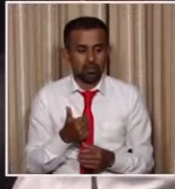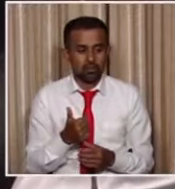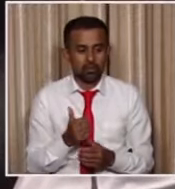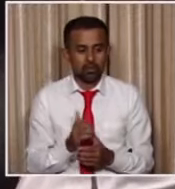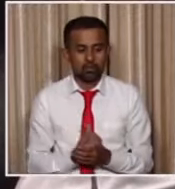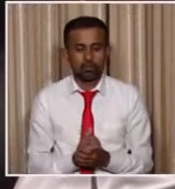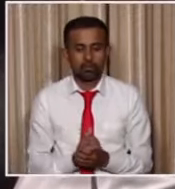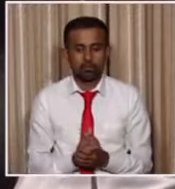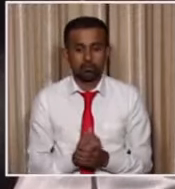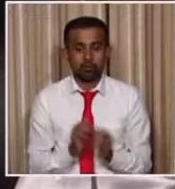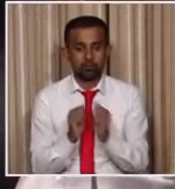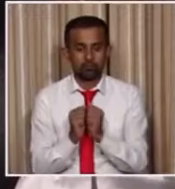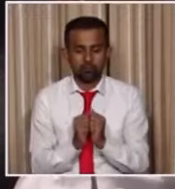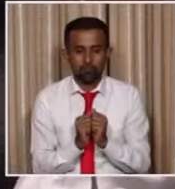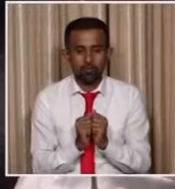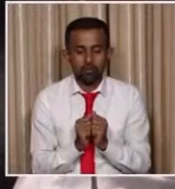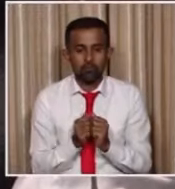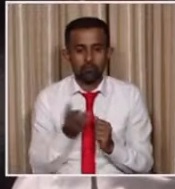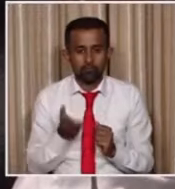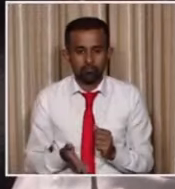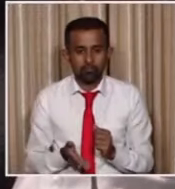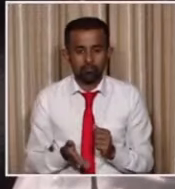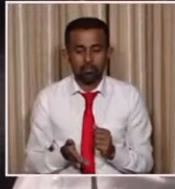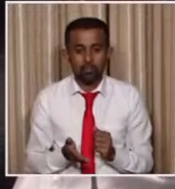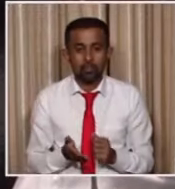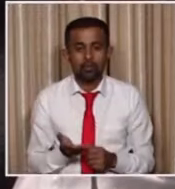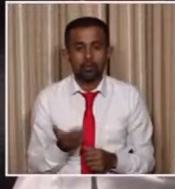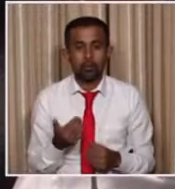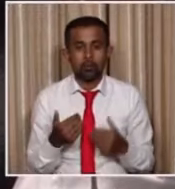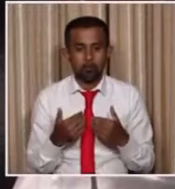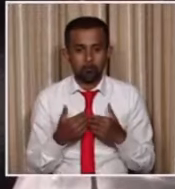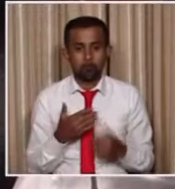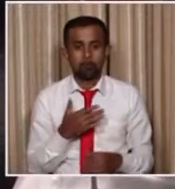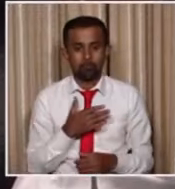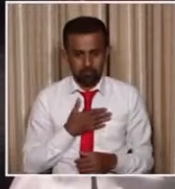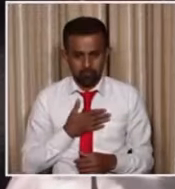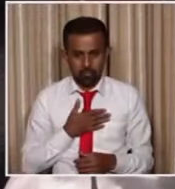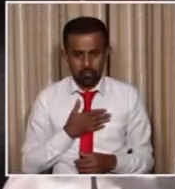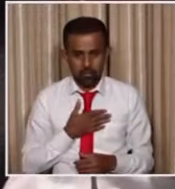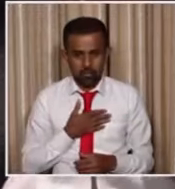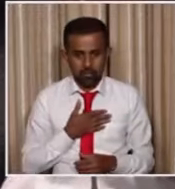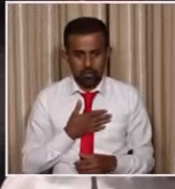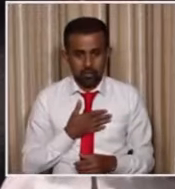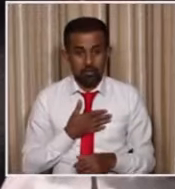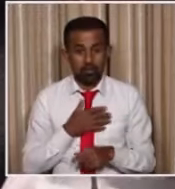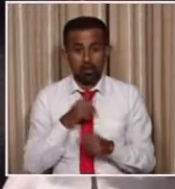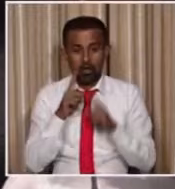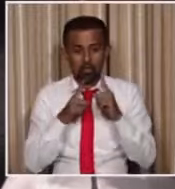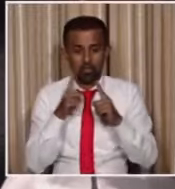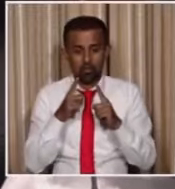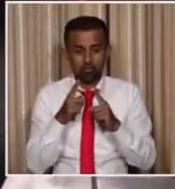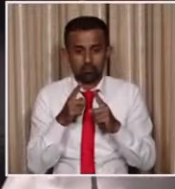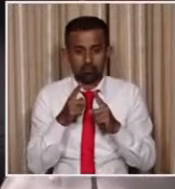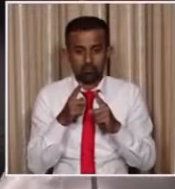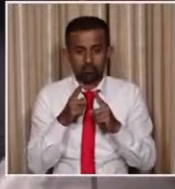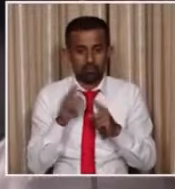duty here, so please pay for my discussion, my honorable minister.